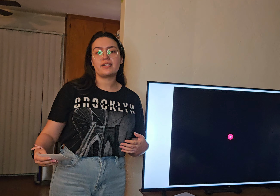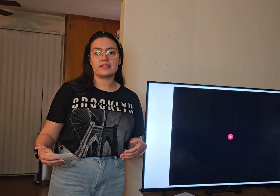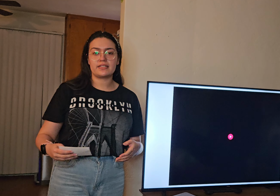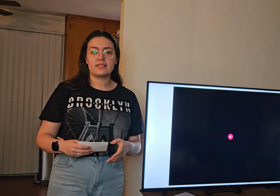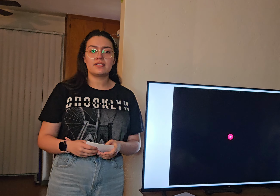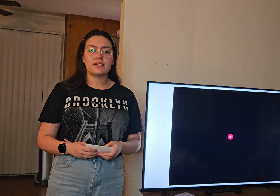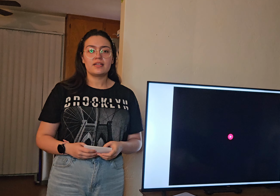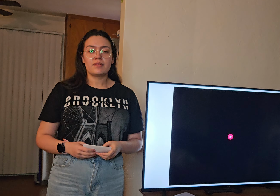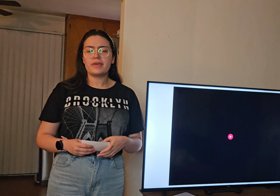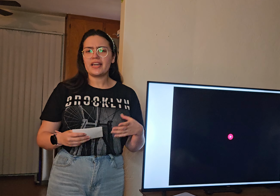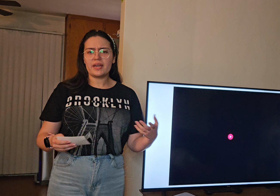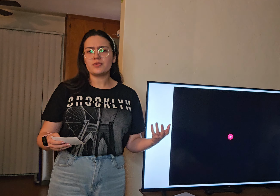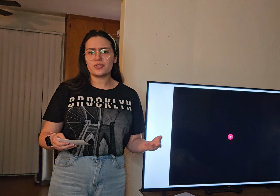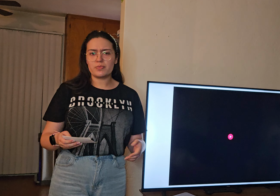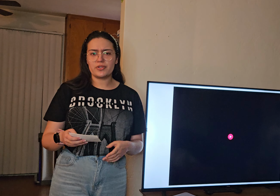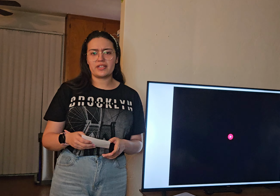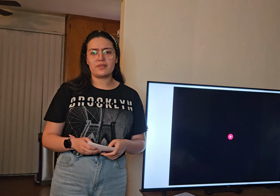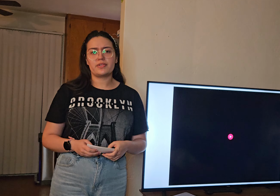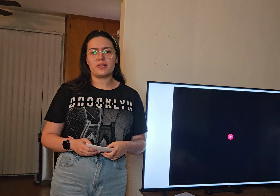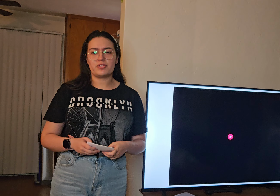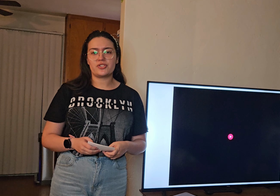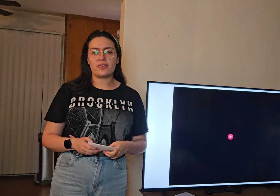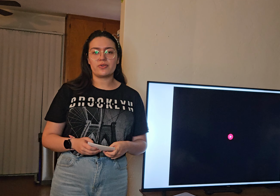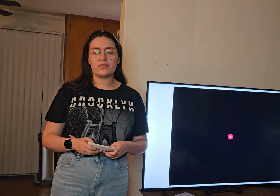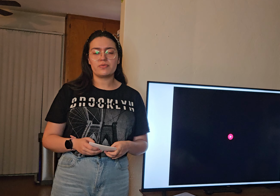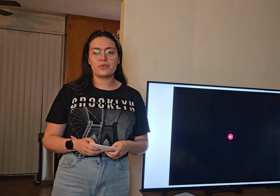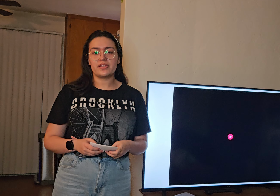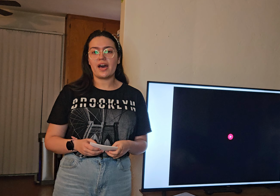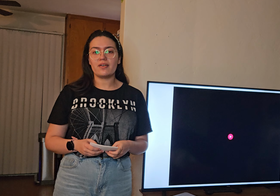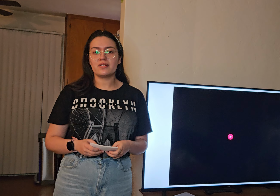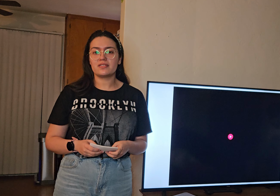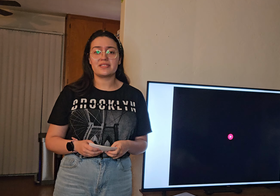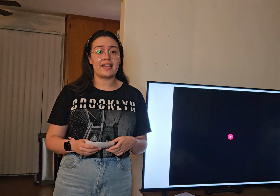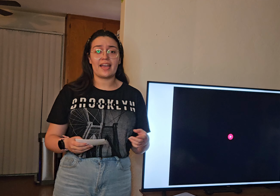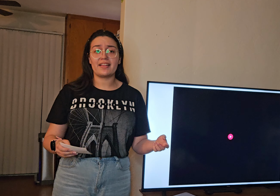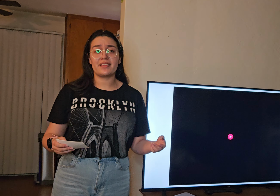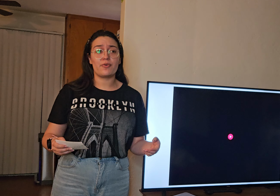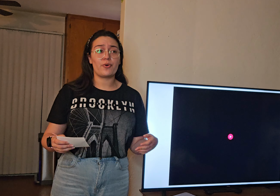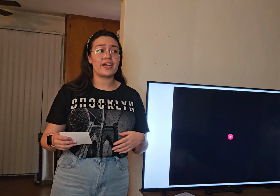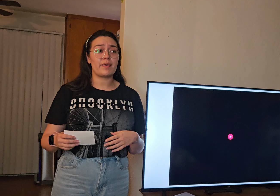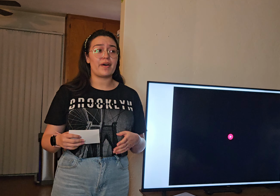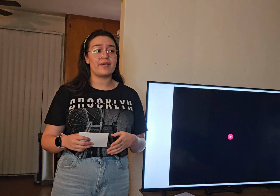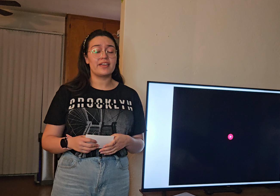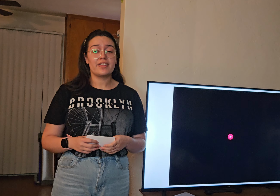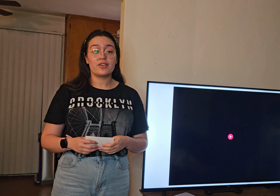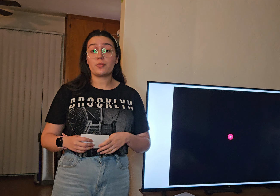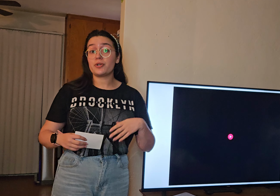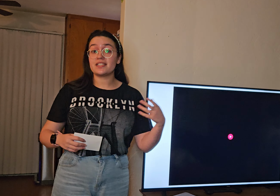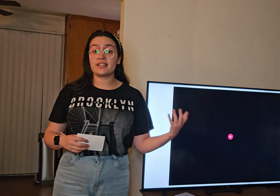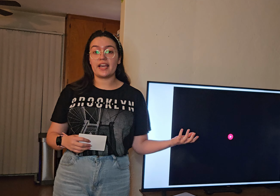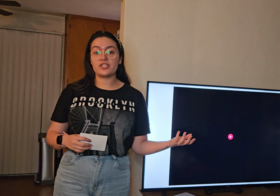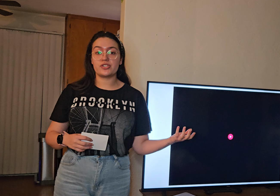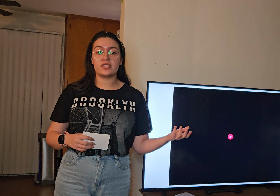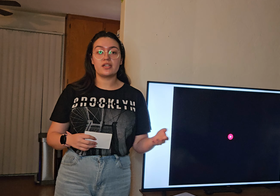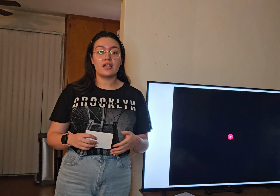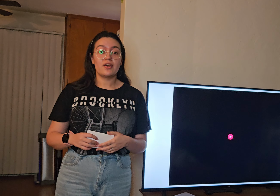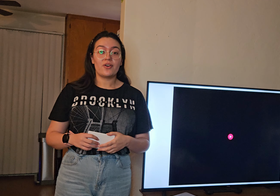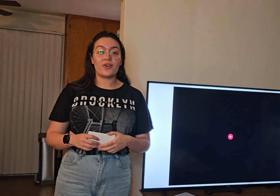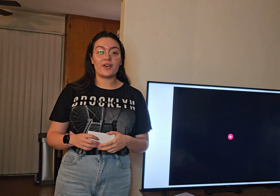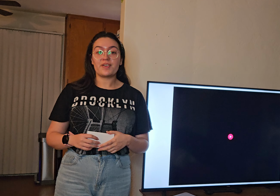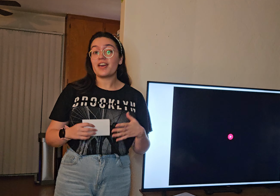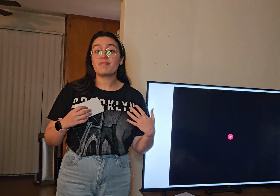them medically, being able to communicate with them in general without saying anything, worrying about your